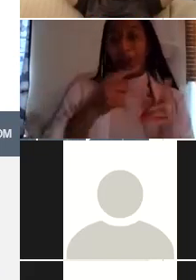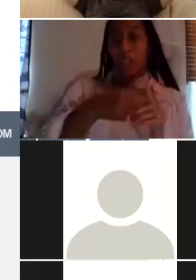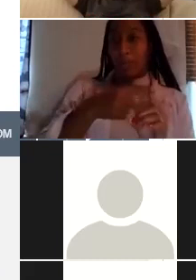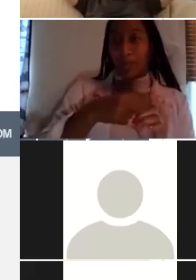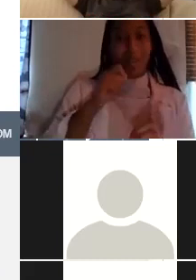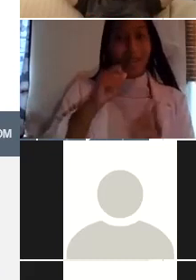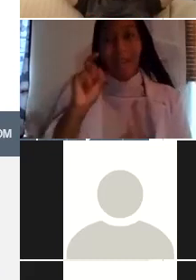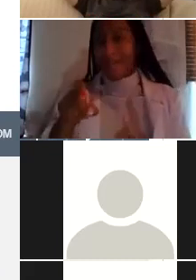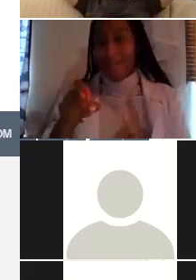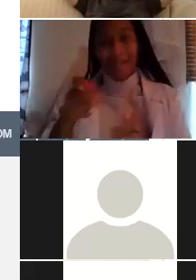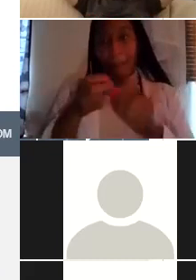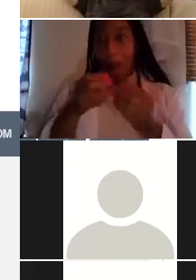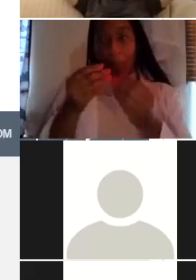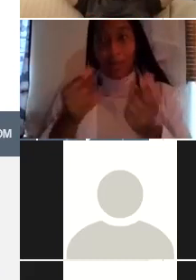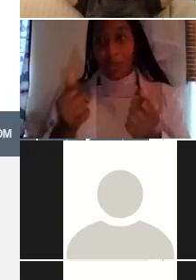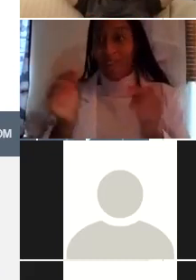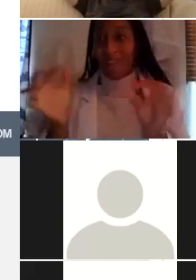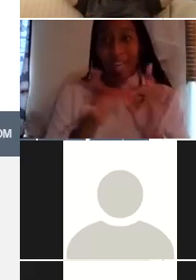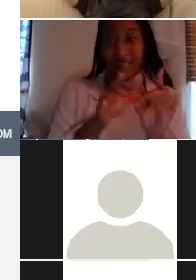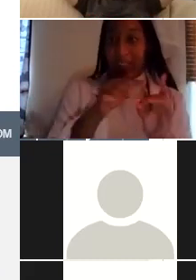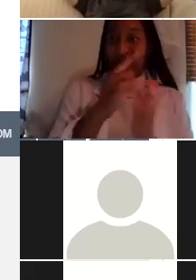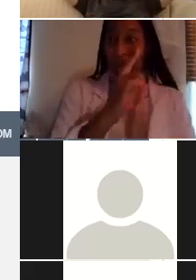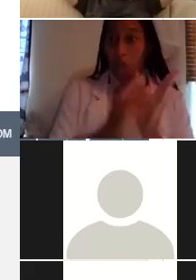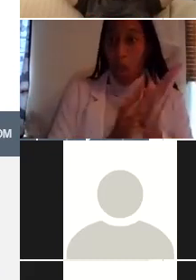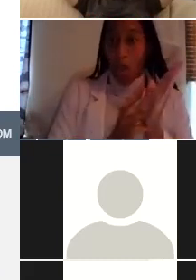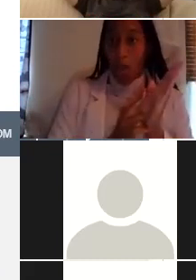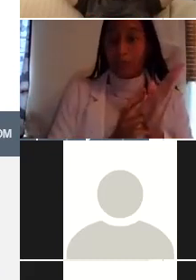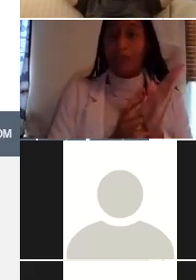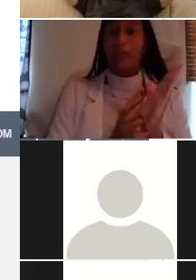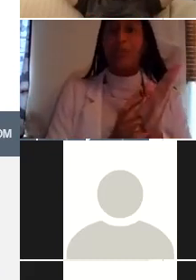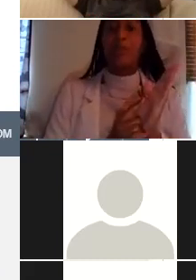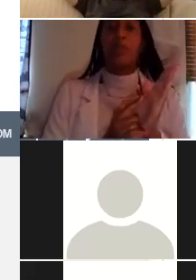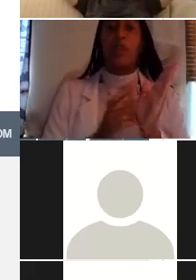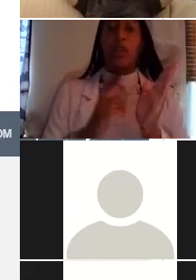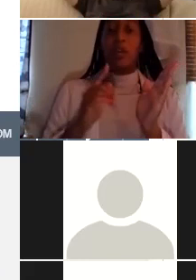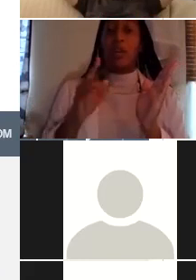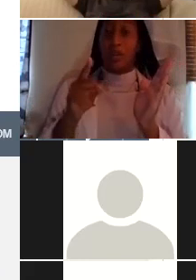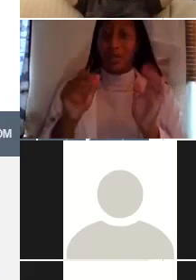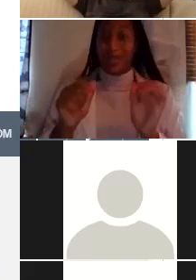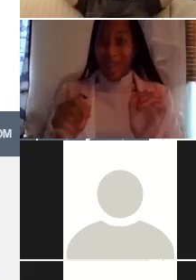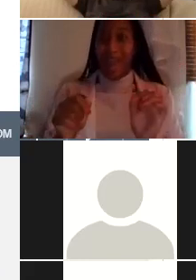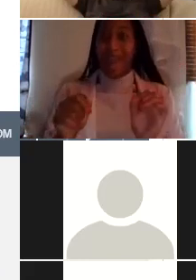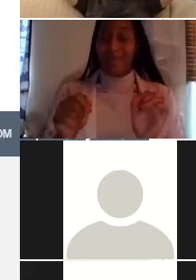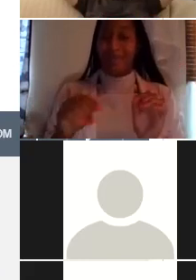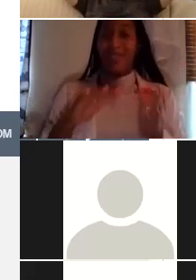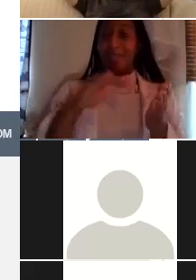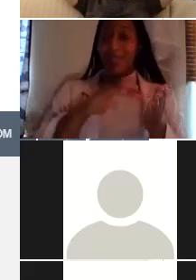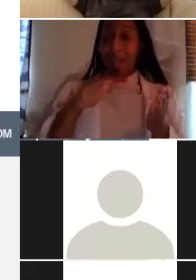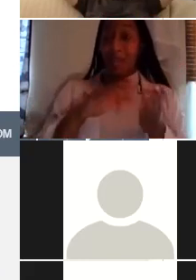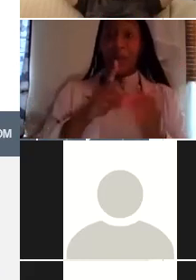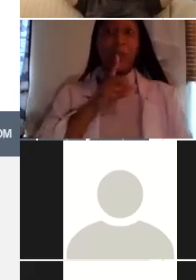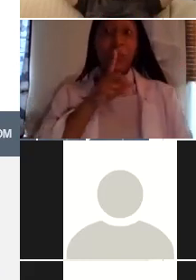understand that we can study the behavior of real gases by utilizing